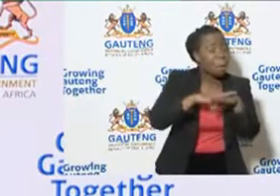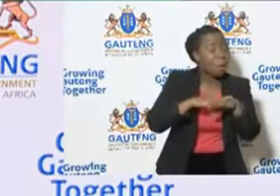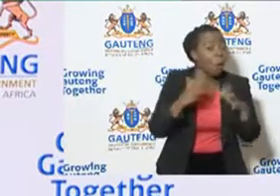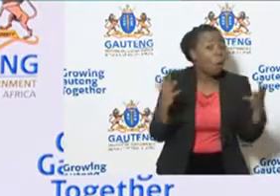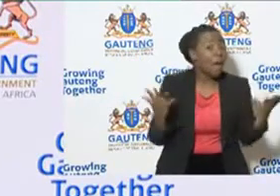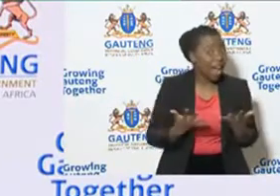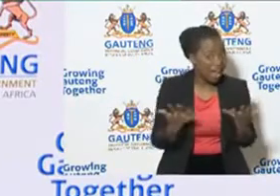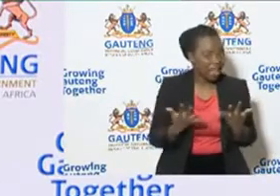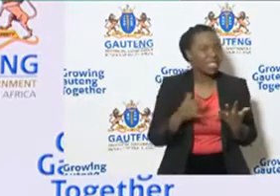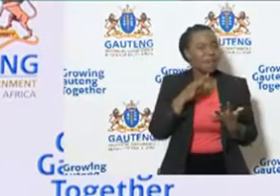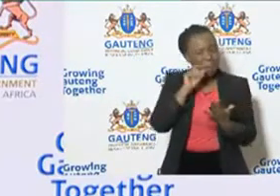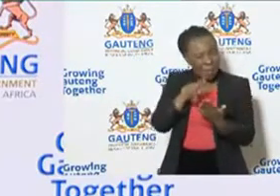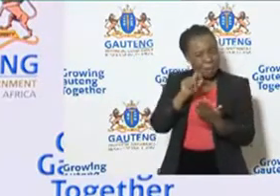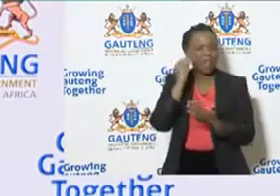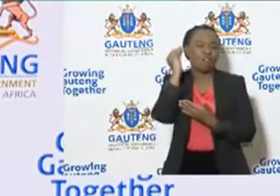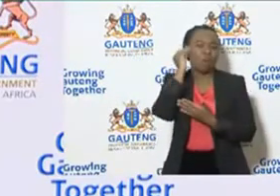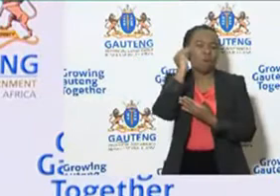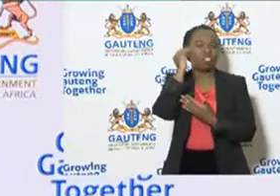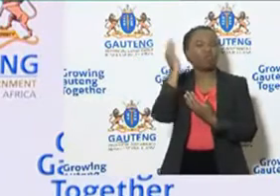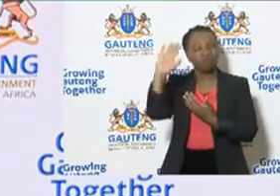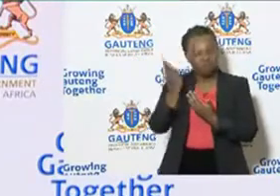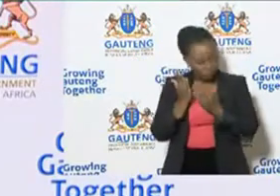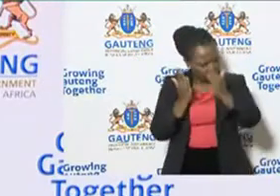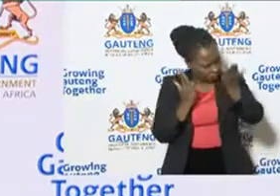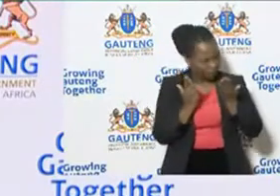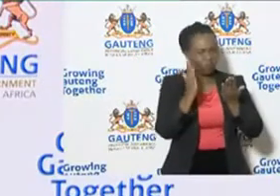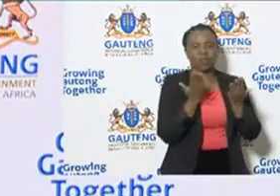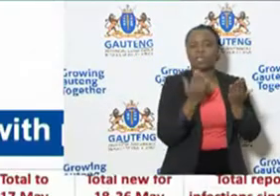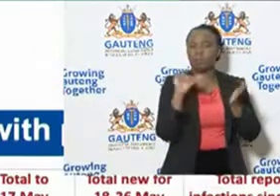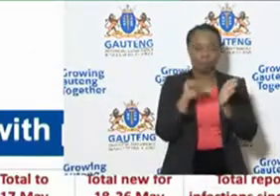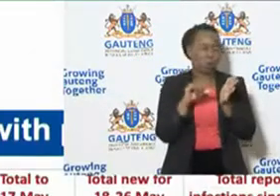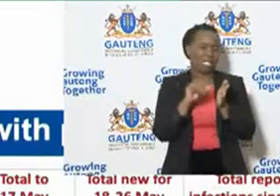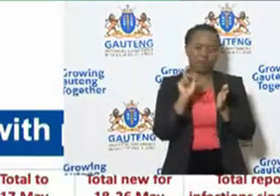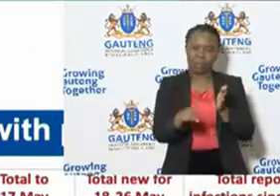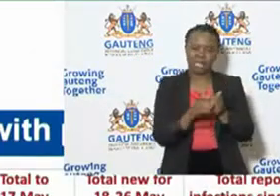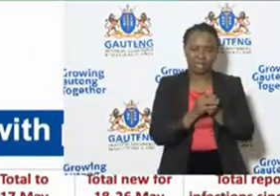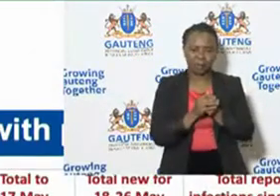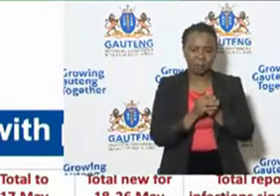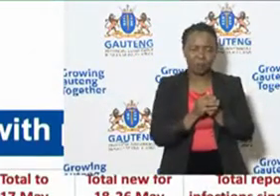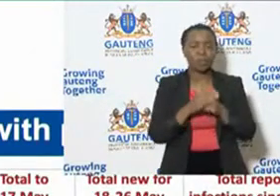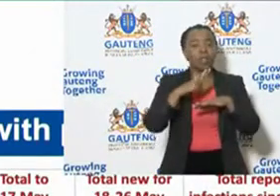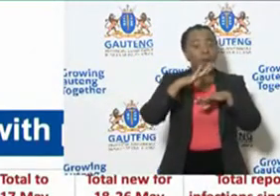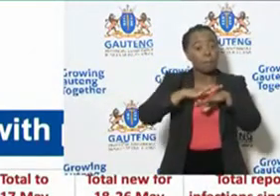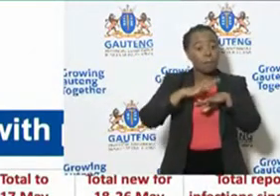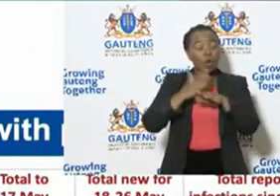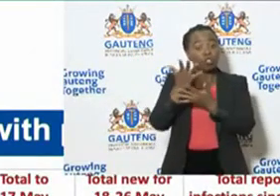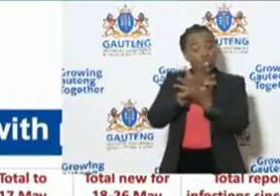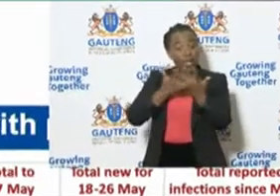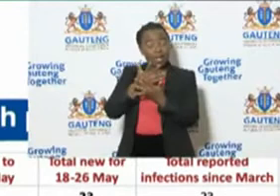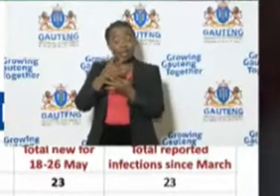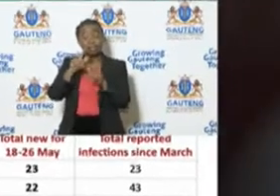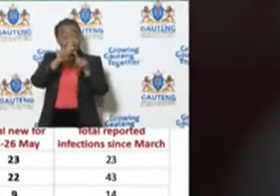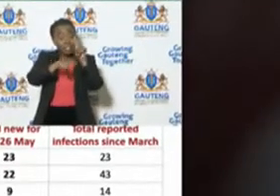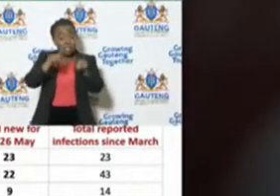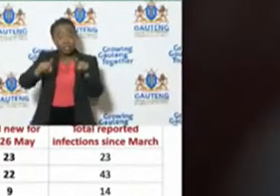on data that's now being drilled to that level. We are further sharing with you the different wards. Again, the